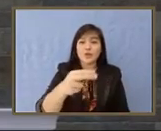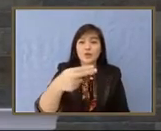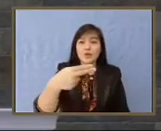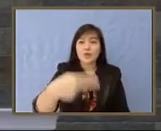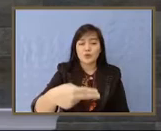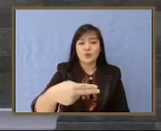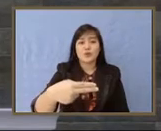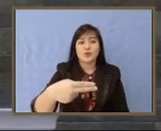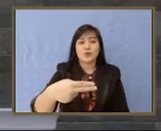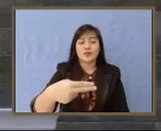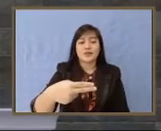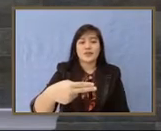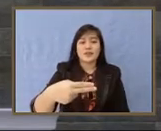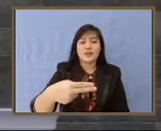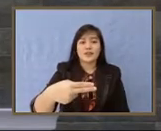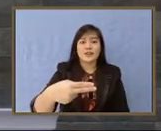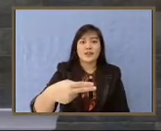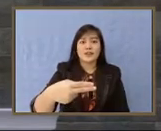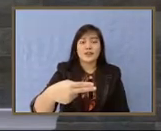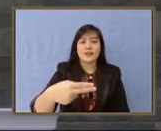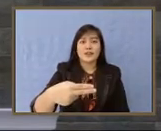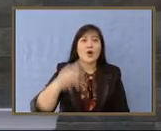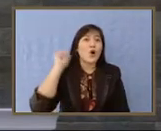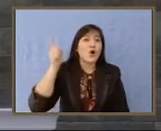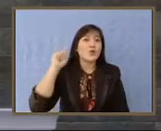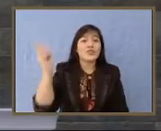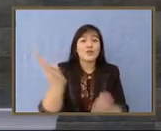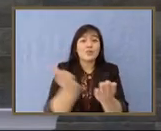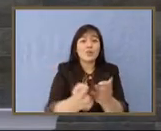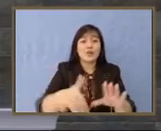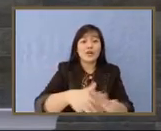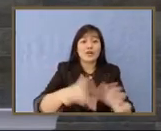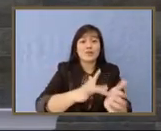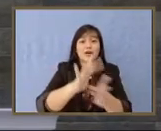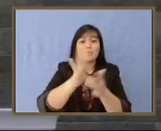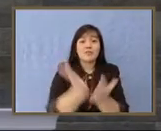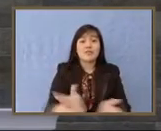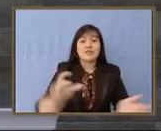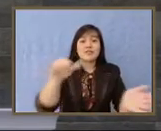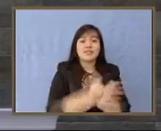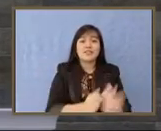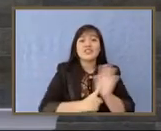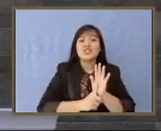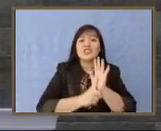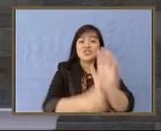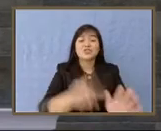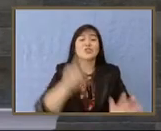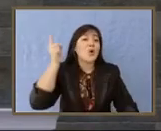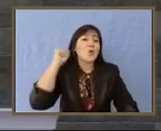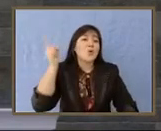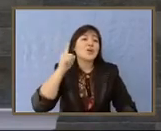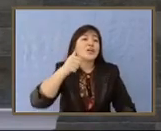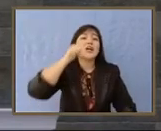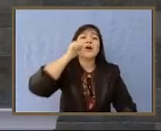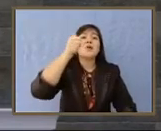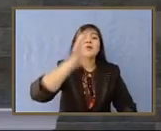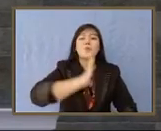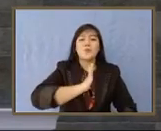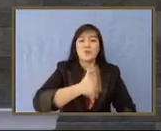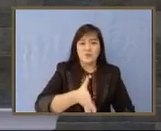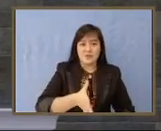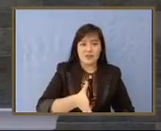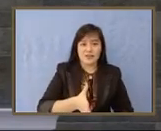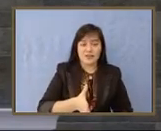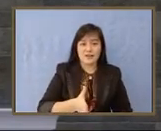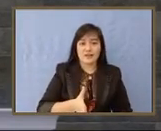sa babae. Okay? The Book of Ruth is the only book in the Bible that is wholly devoted to a woman. And the story,